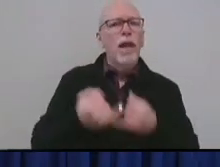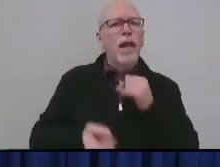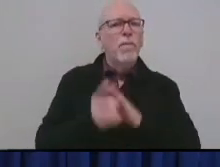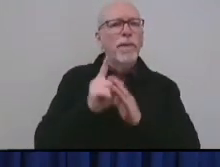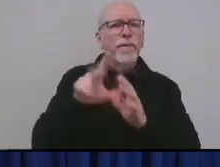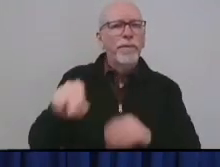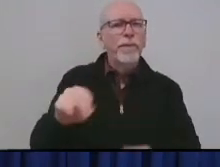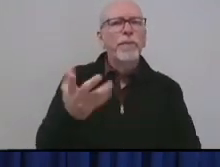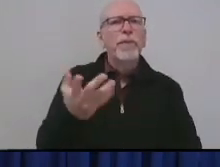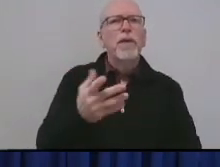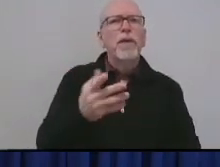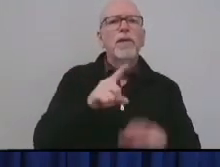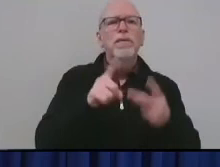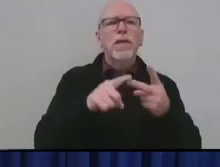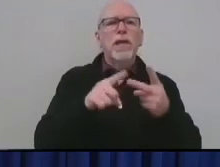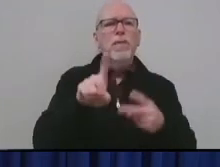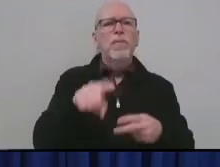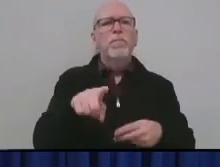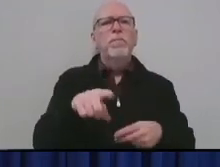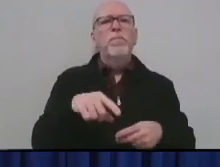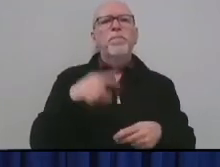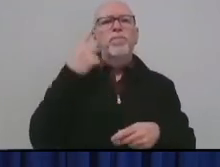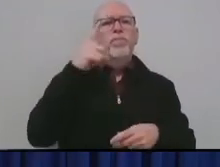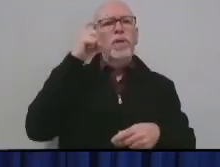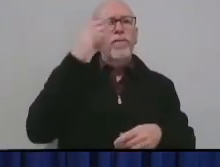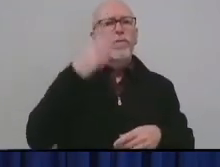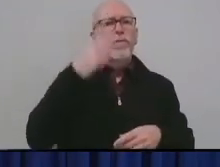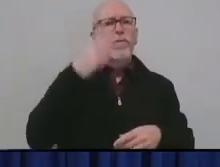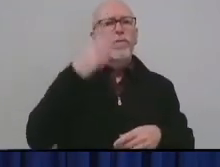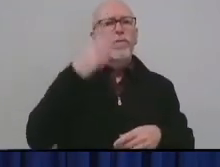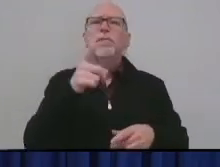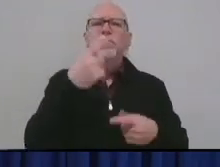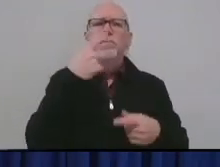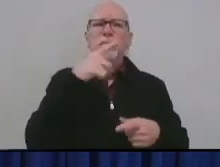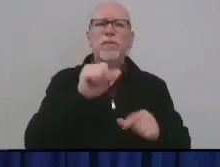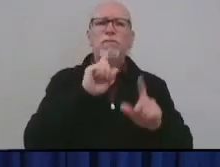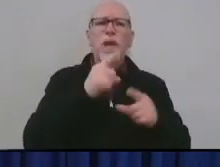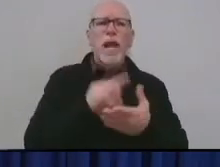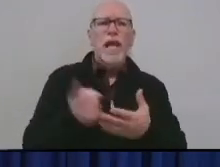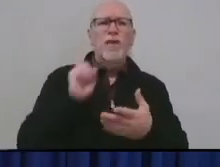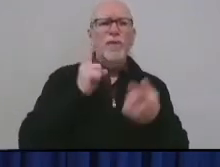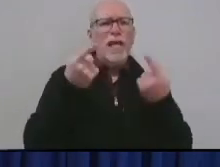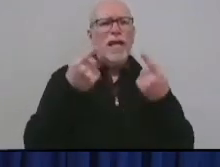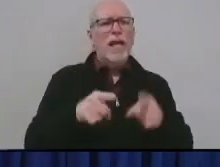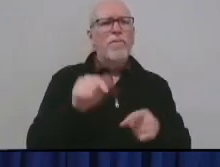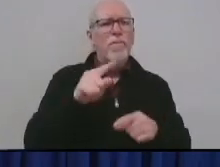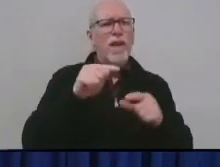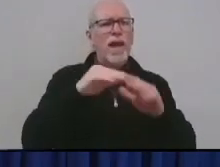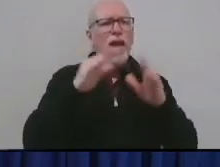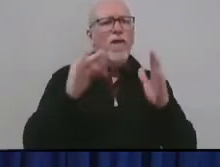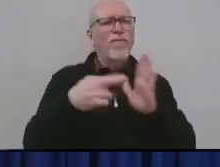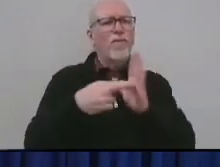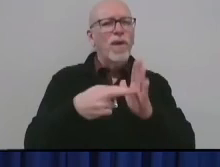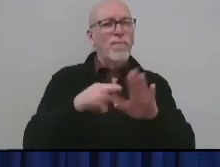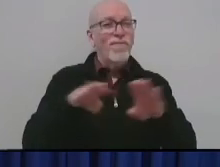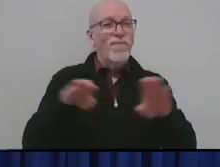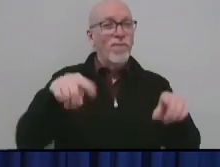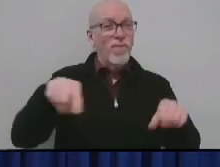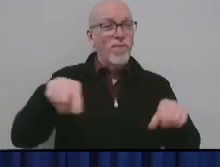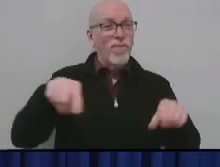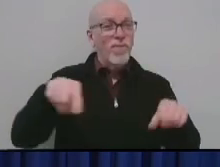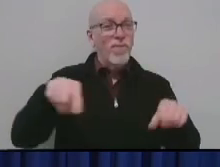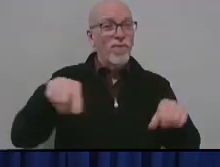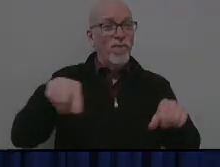And then my second question for the governor is, can you respond to last week's incident on the House floor? Would you support racial